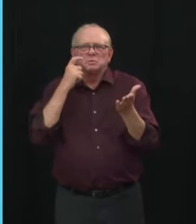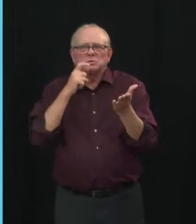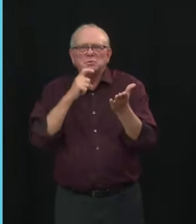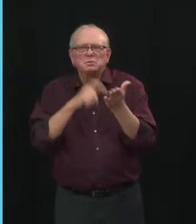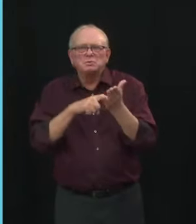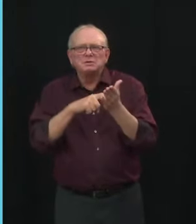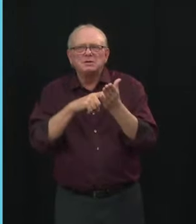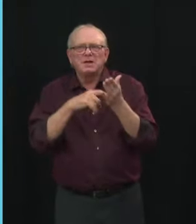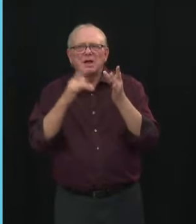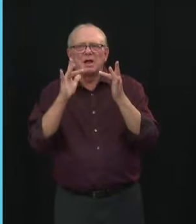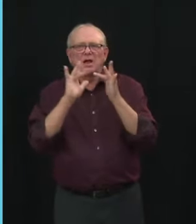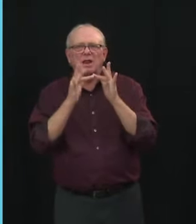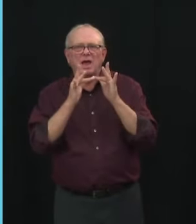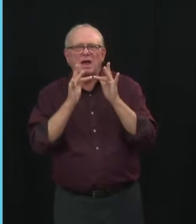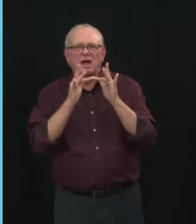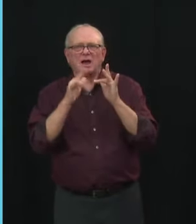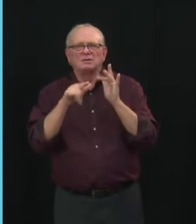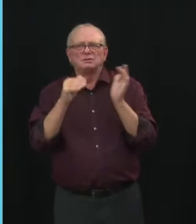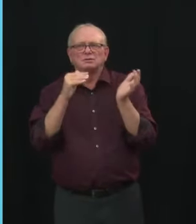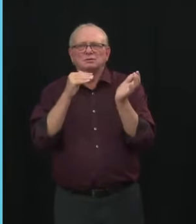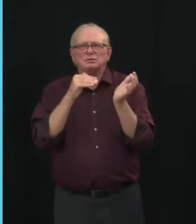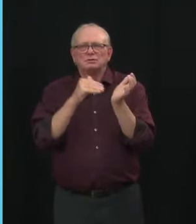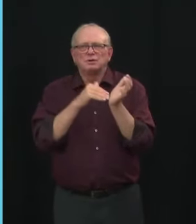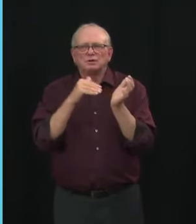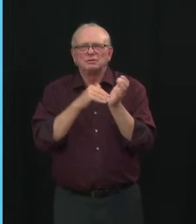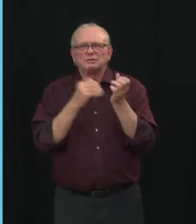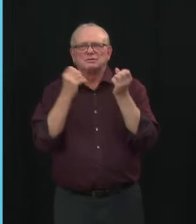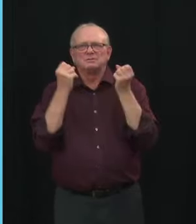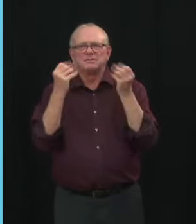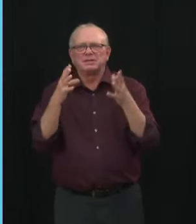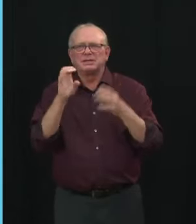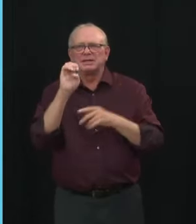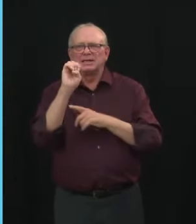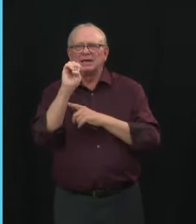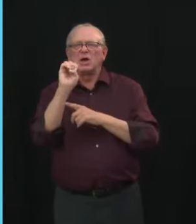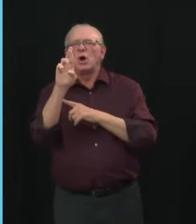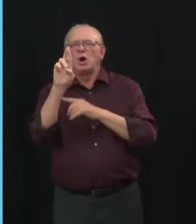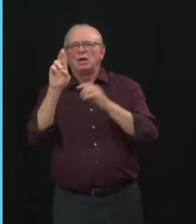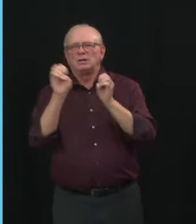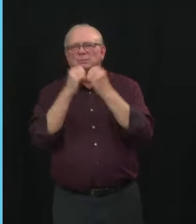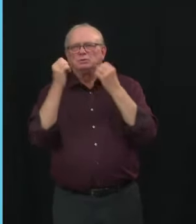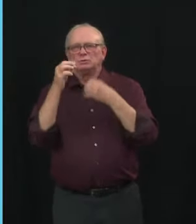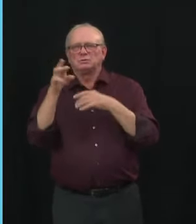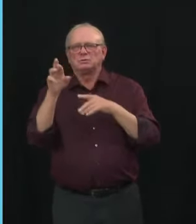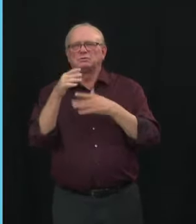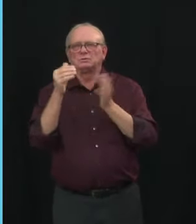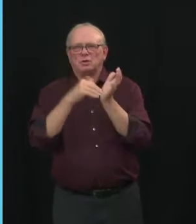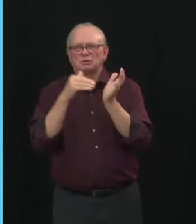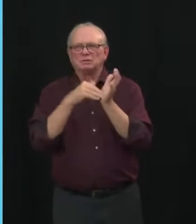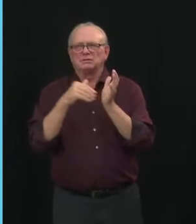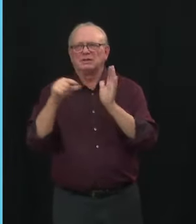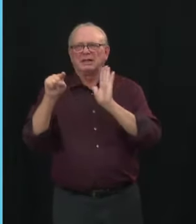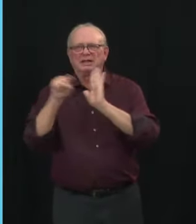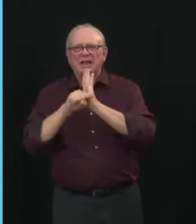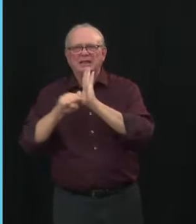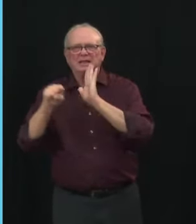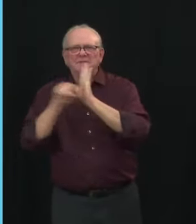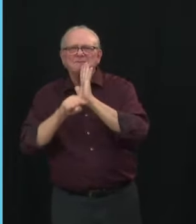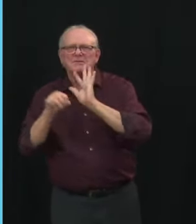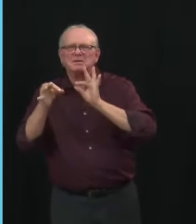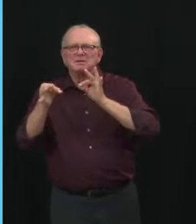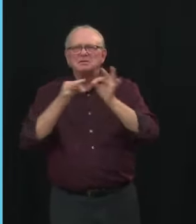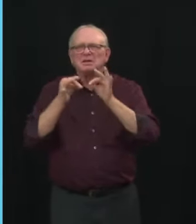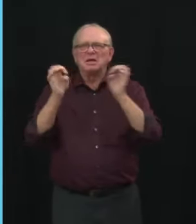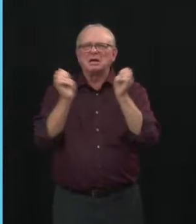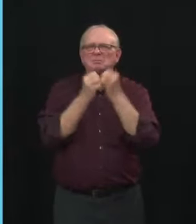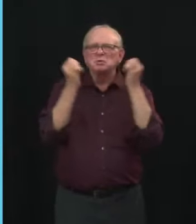Alberta doctors, mostly ER doctors, kind of taking turns painting ugly pictures of emergency rooms in the province. I know you've acknowledged